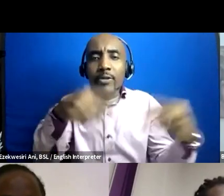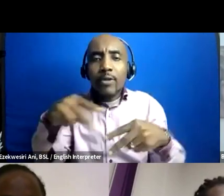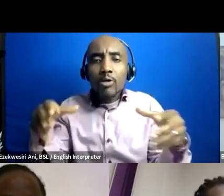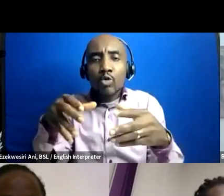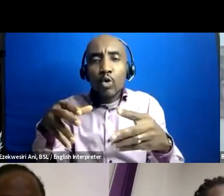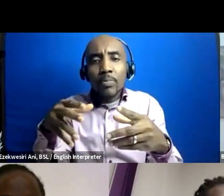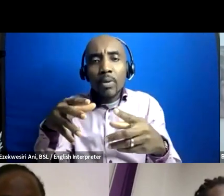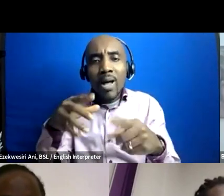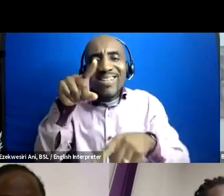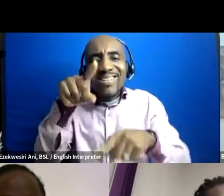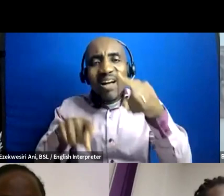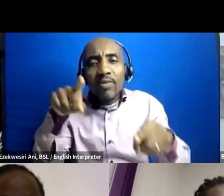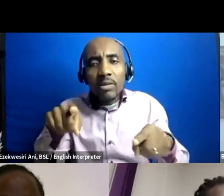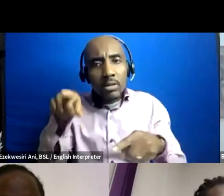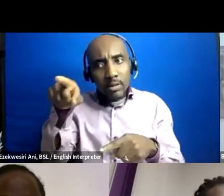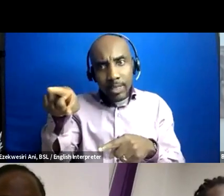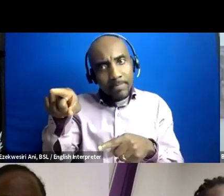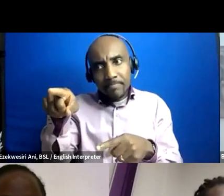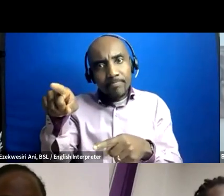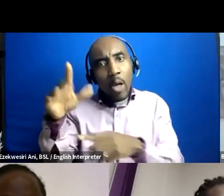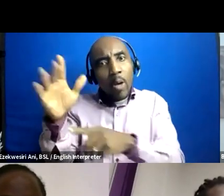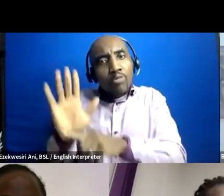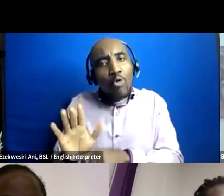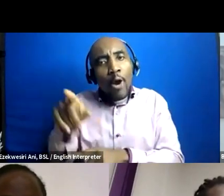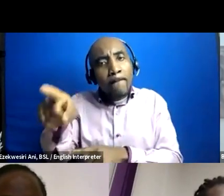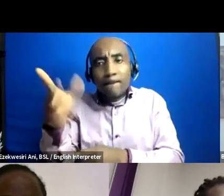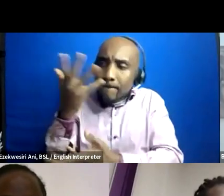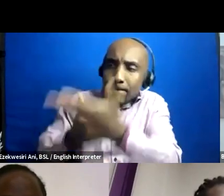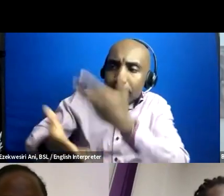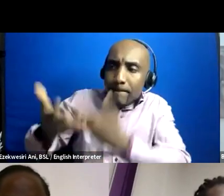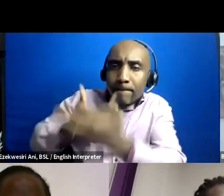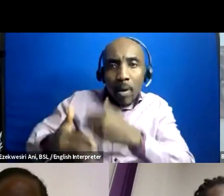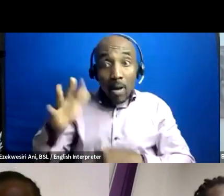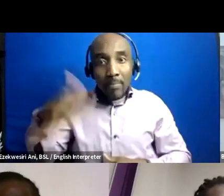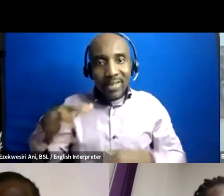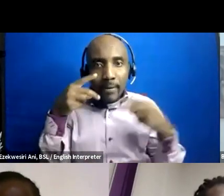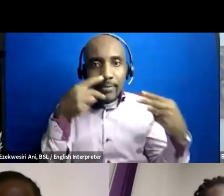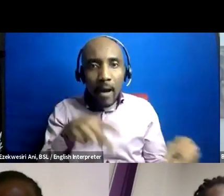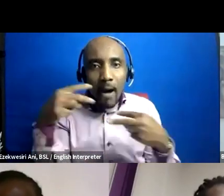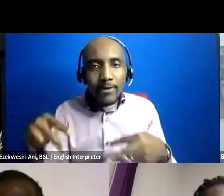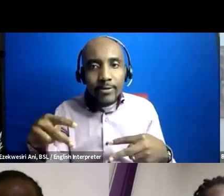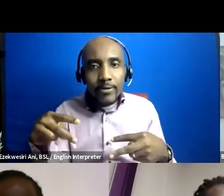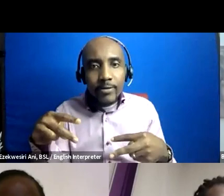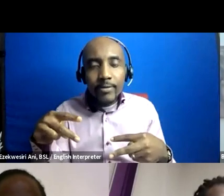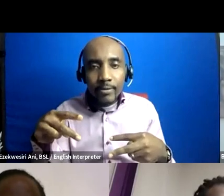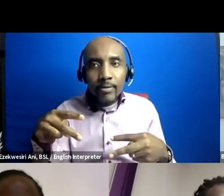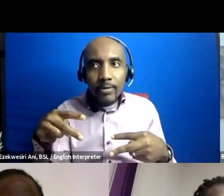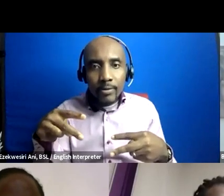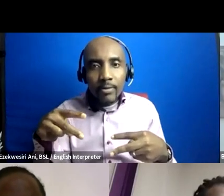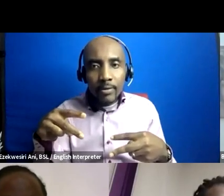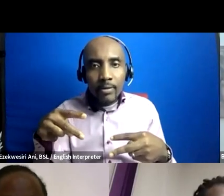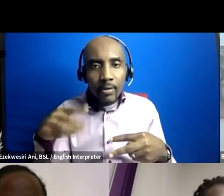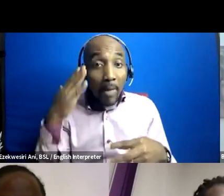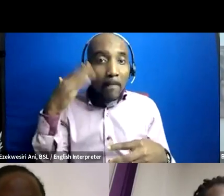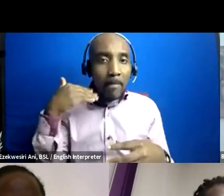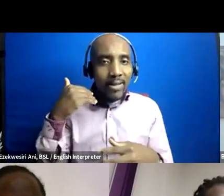his experiences after they made that dance, how the police in certain communities are